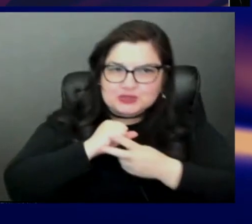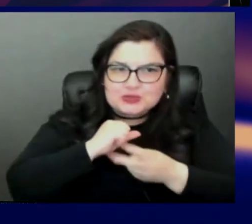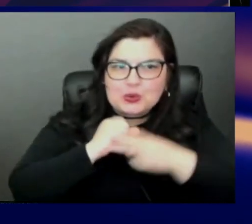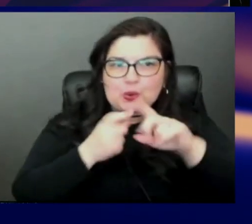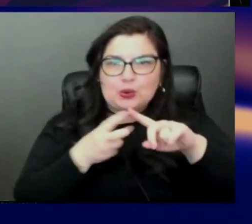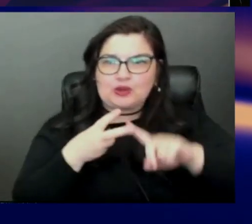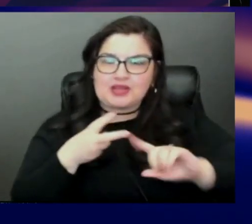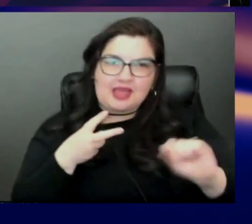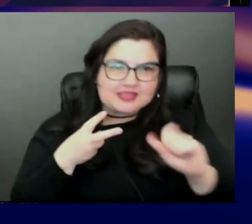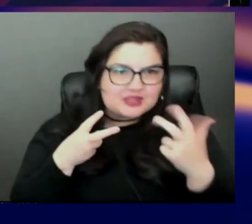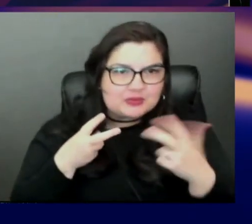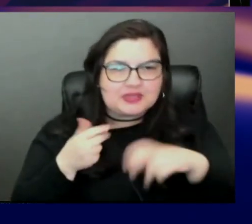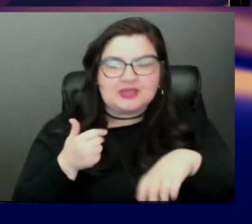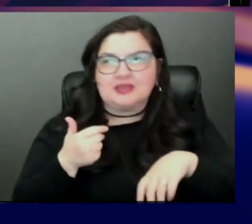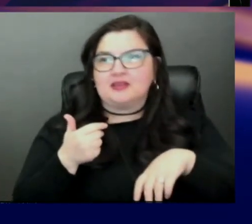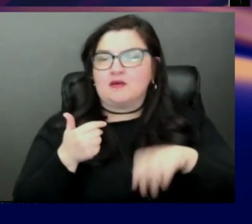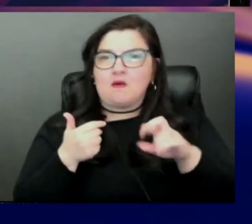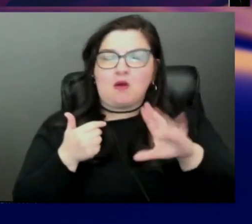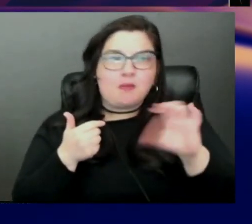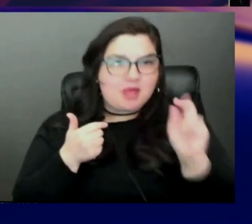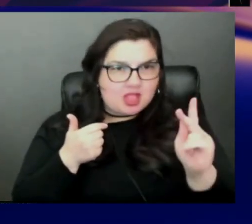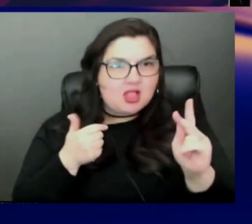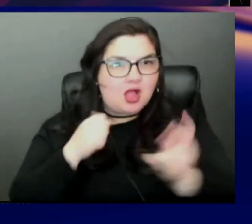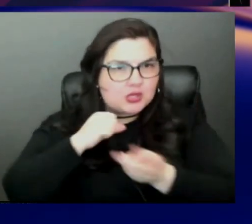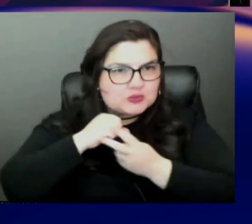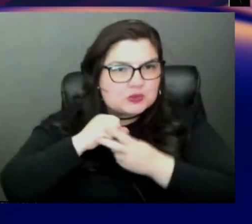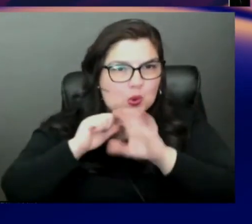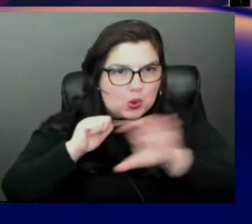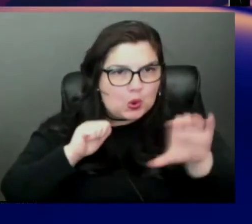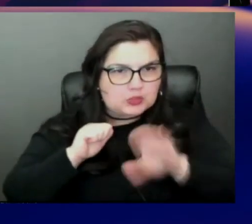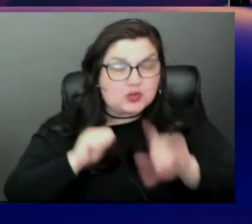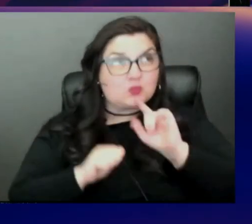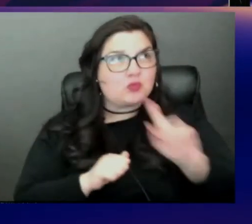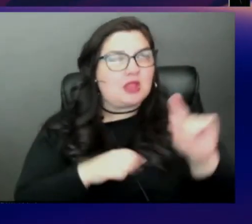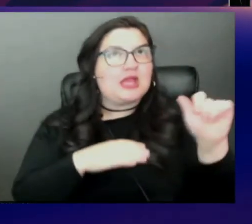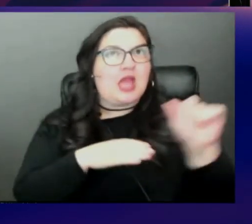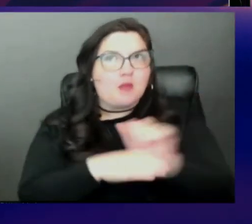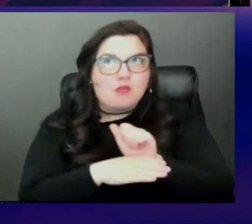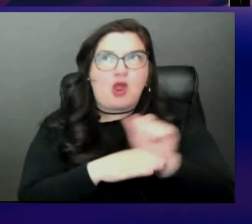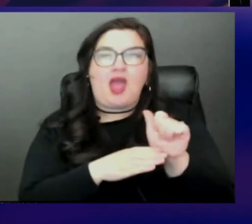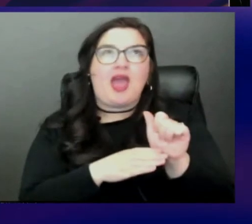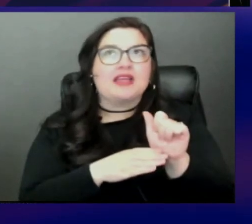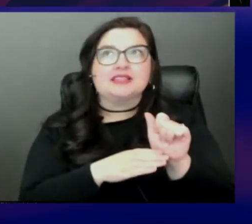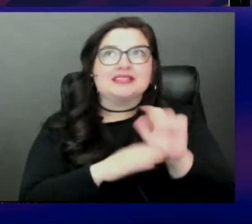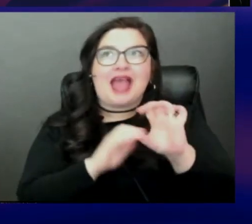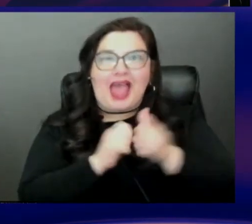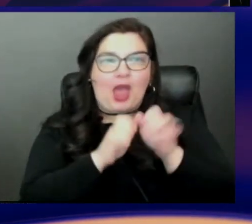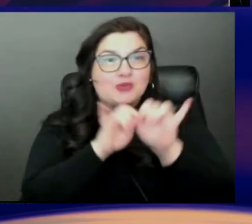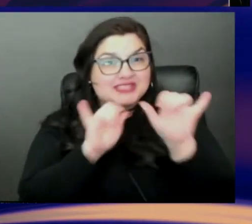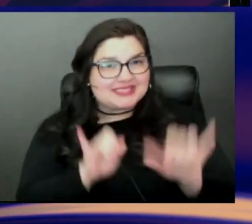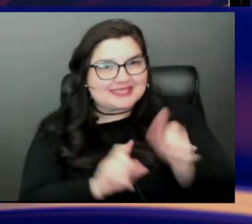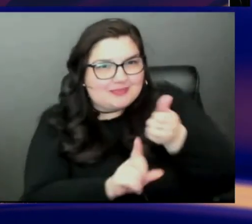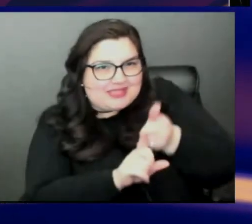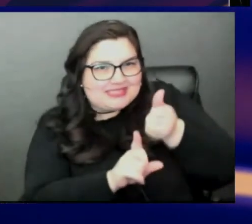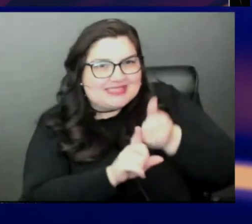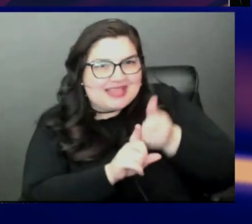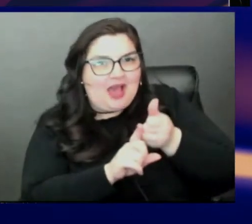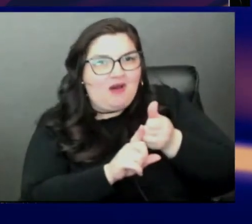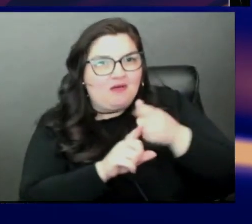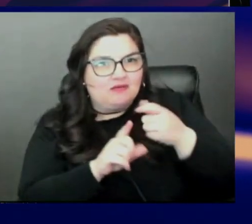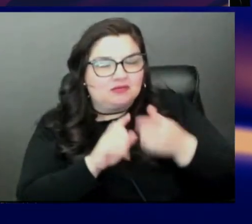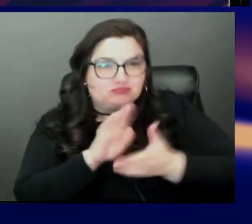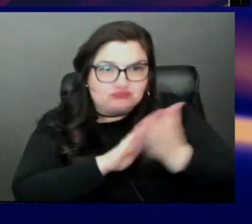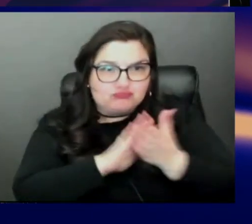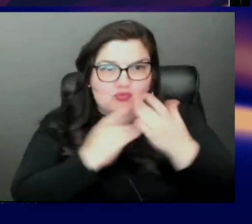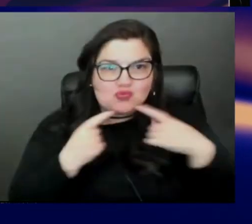or EFS or whatever the core service best happens practices to be, right? For how a system essentially works. Yes, yeah. Which is